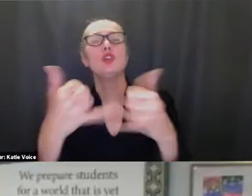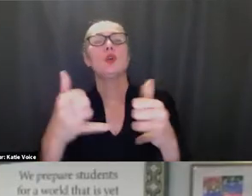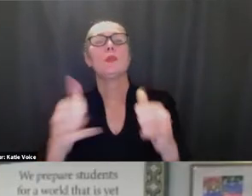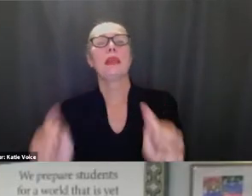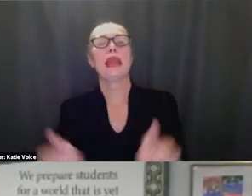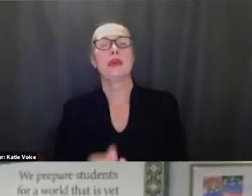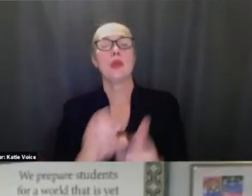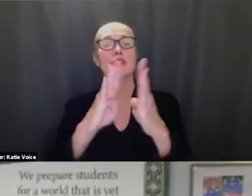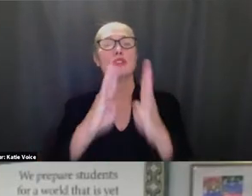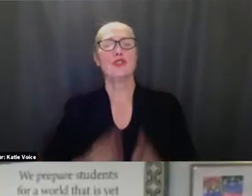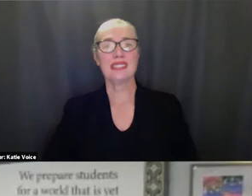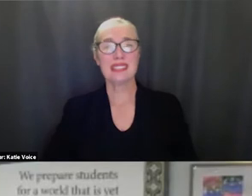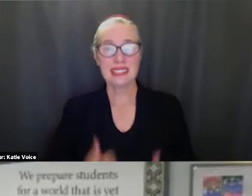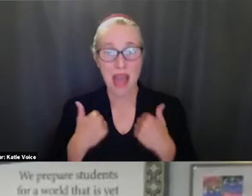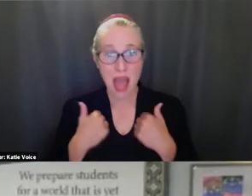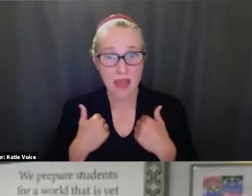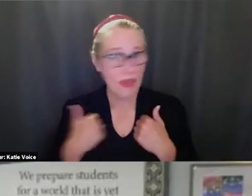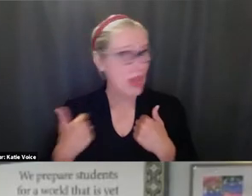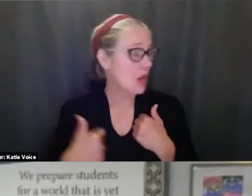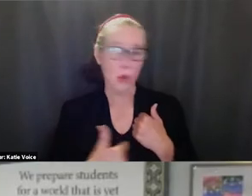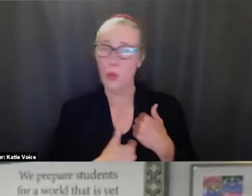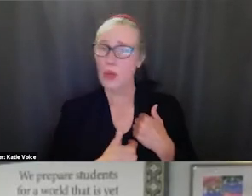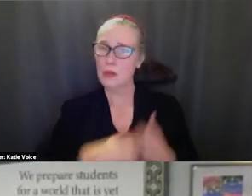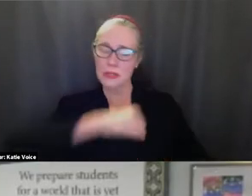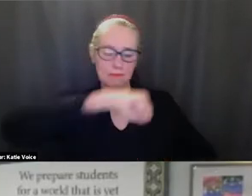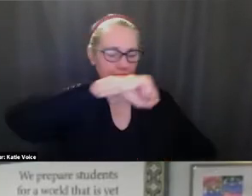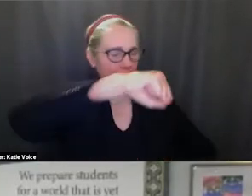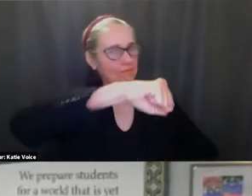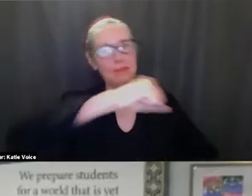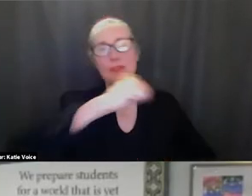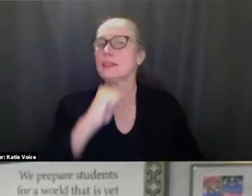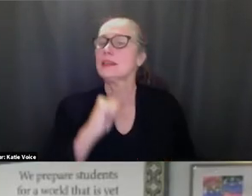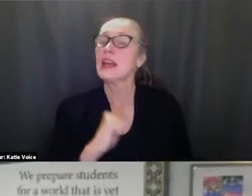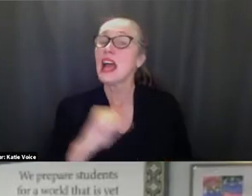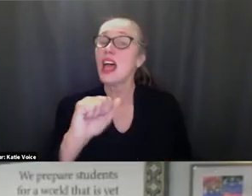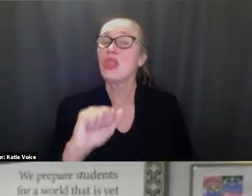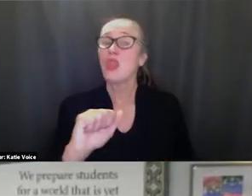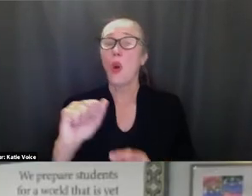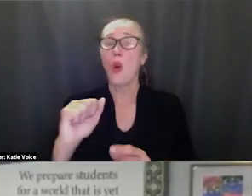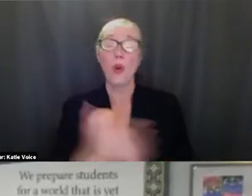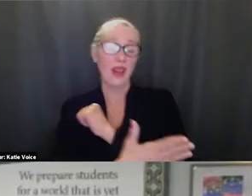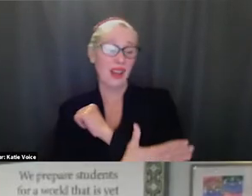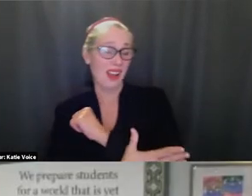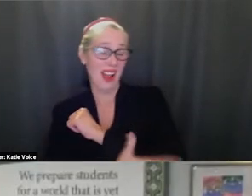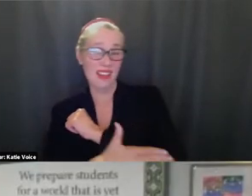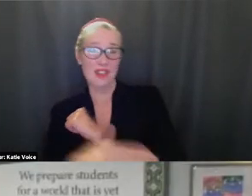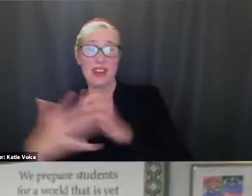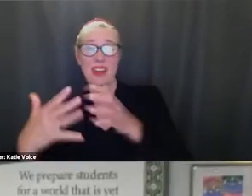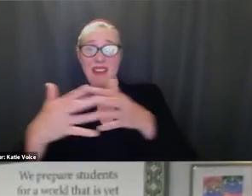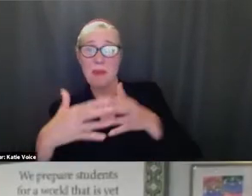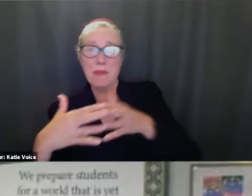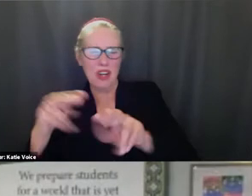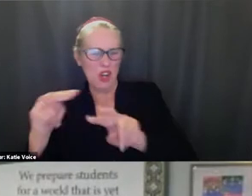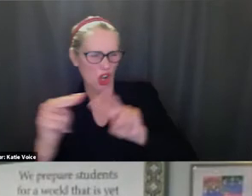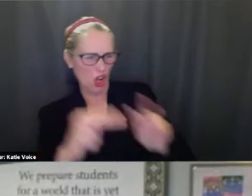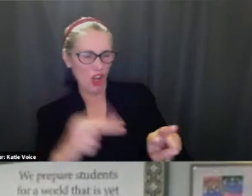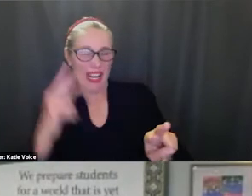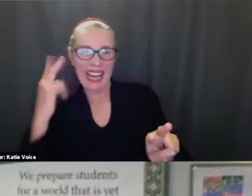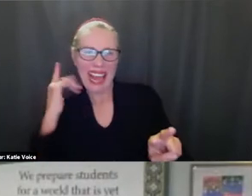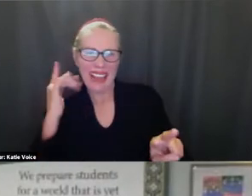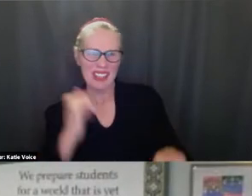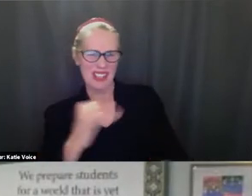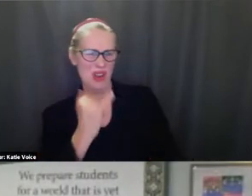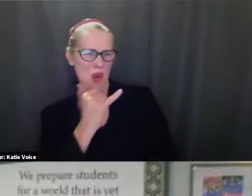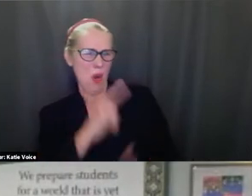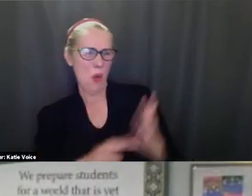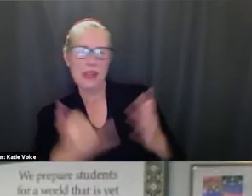lives and we won't stand for it the whole country is looking at california thinking what is wrong with our leaders